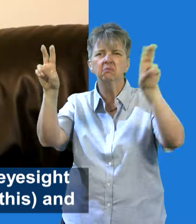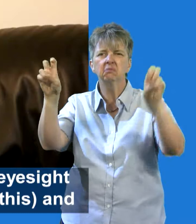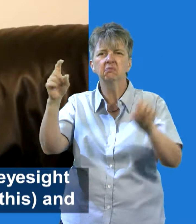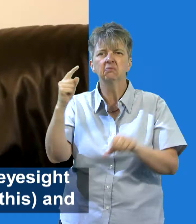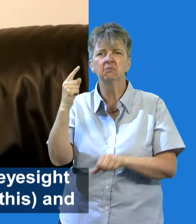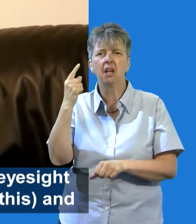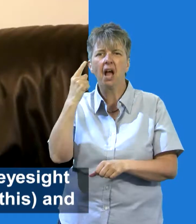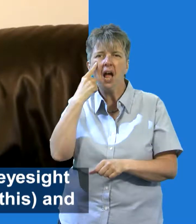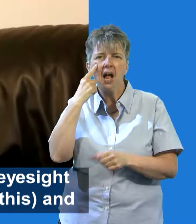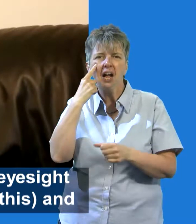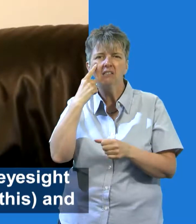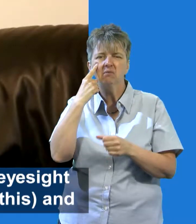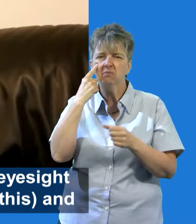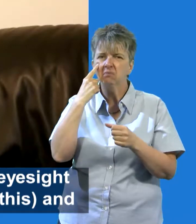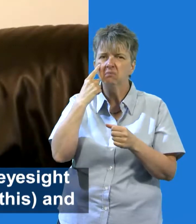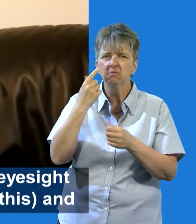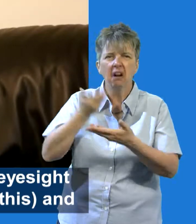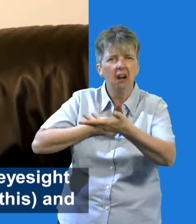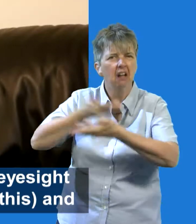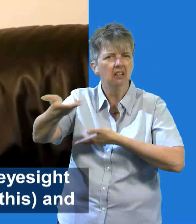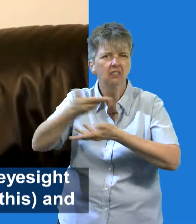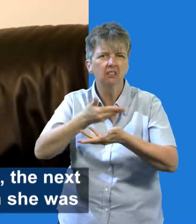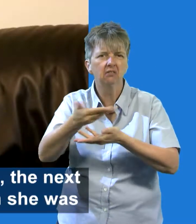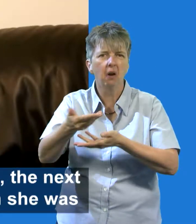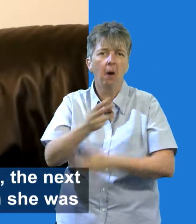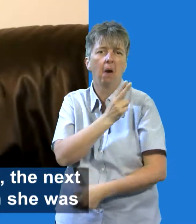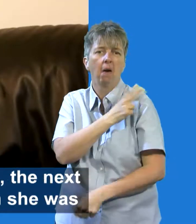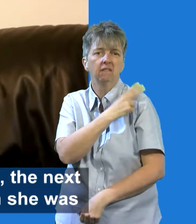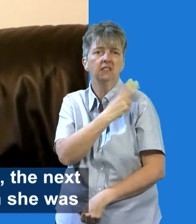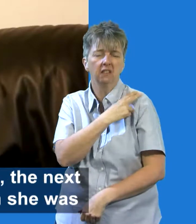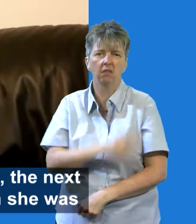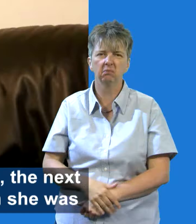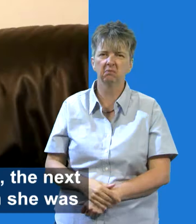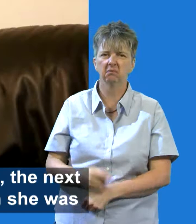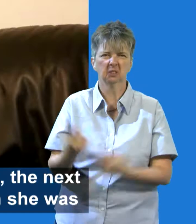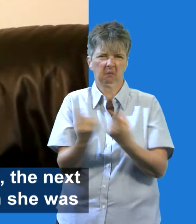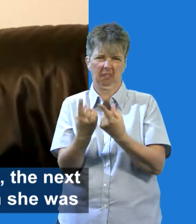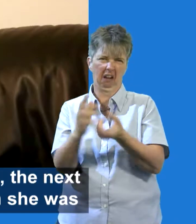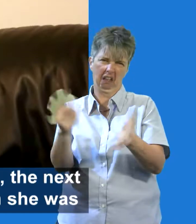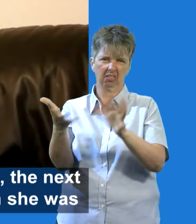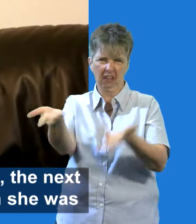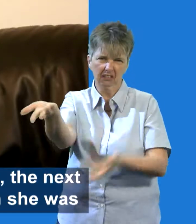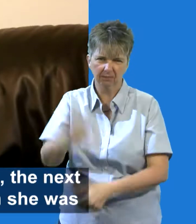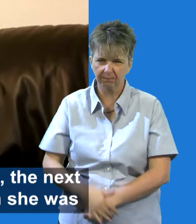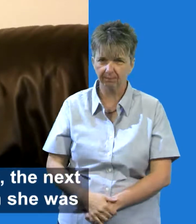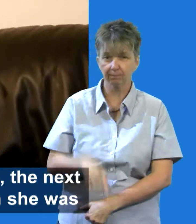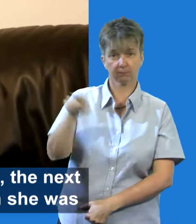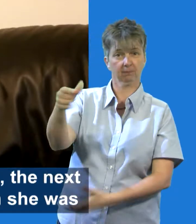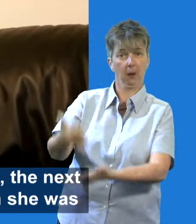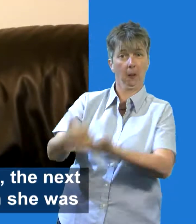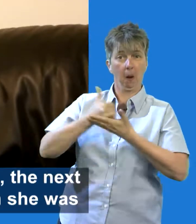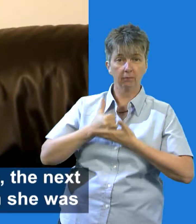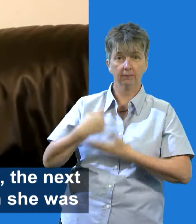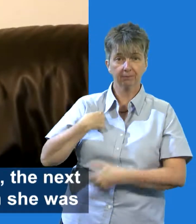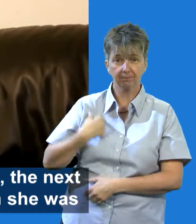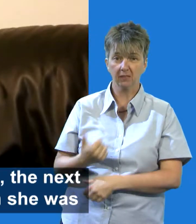but she's an eyesight liaison officer or something like this. And she was able to help with, I guess, the